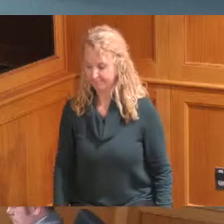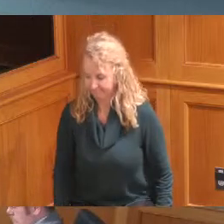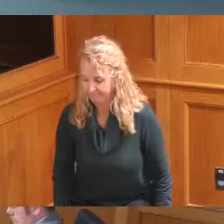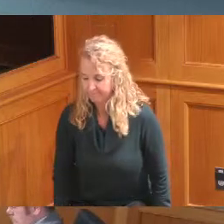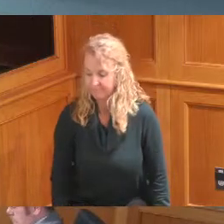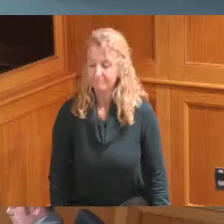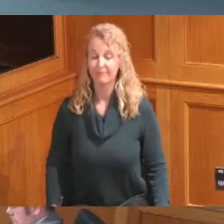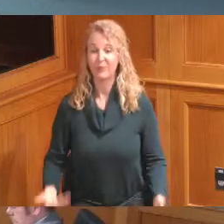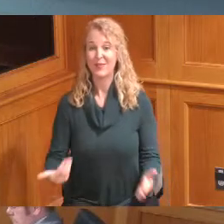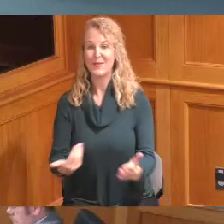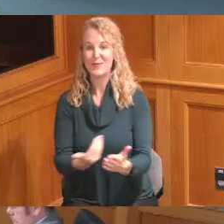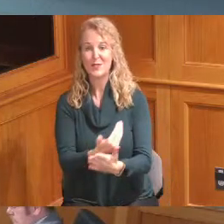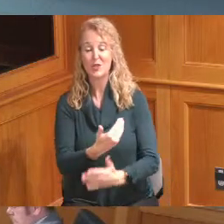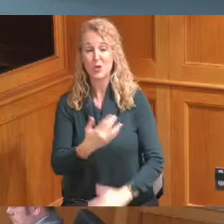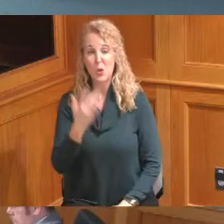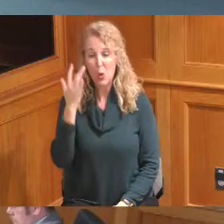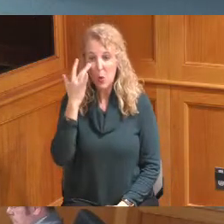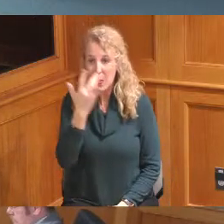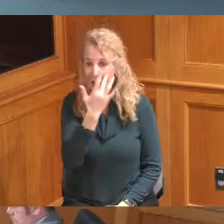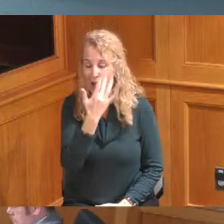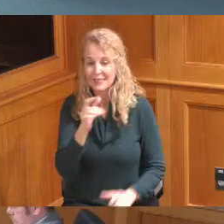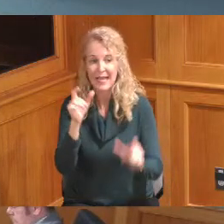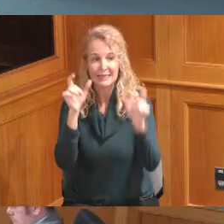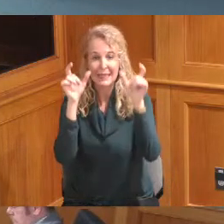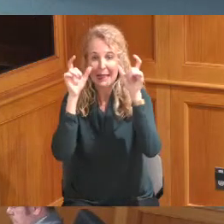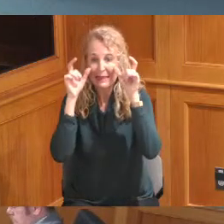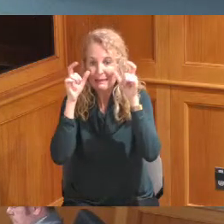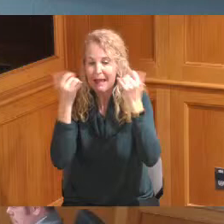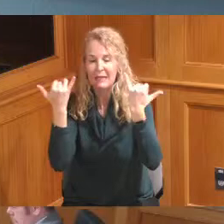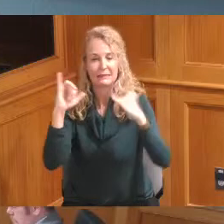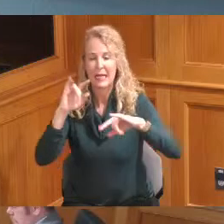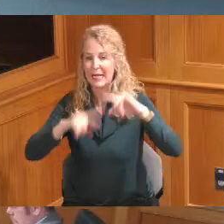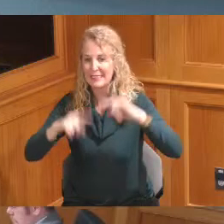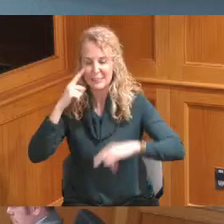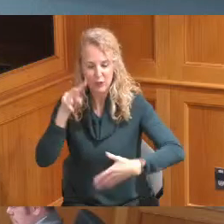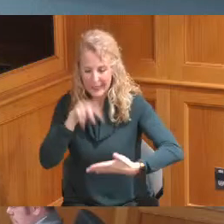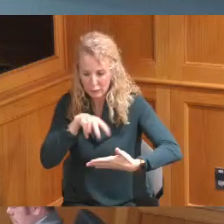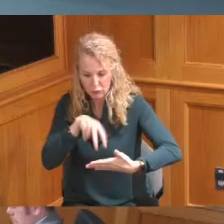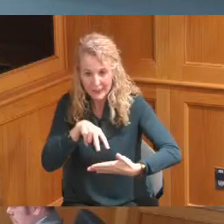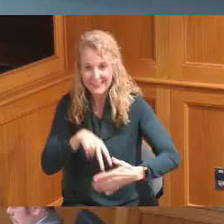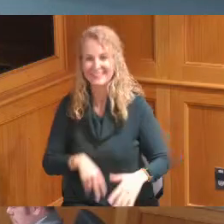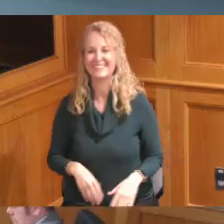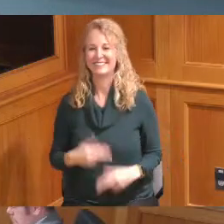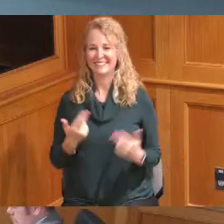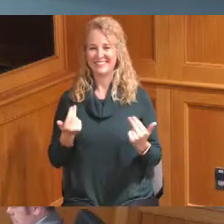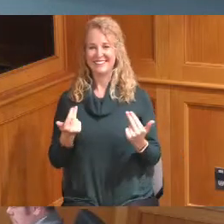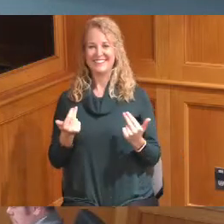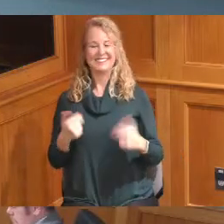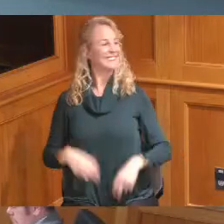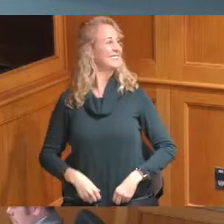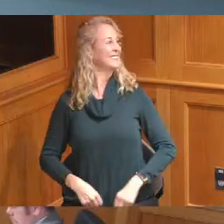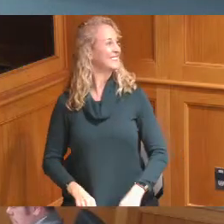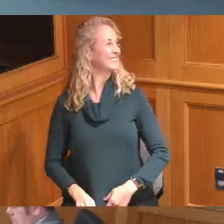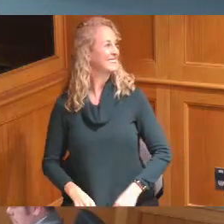Got new contacts and glasses, and I'm trying to adjust to them. Right.